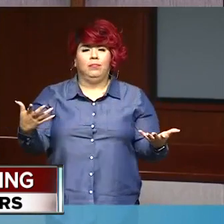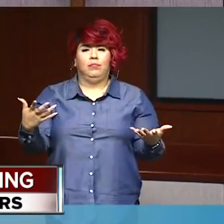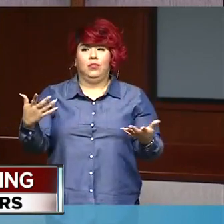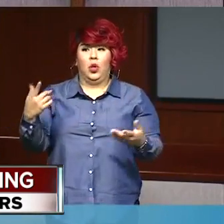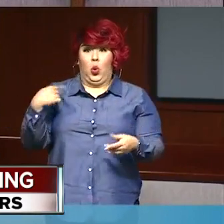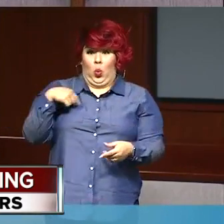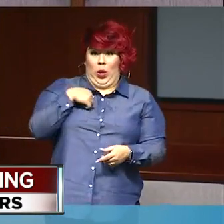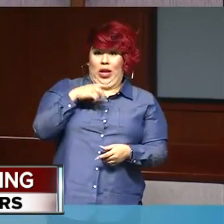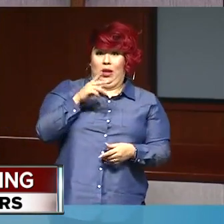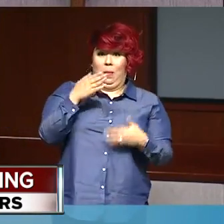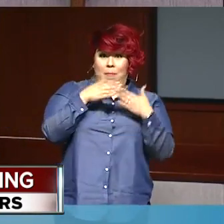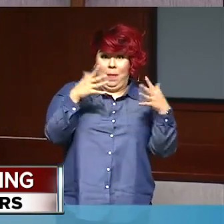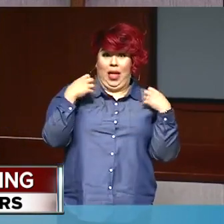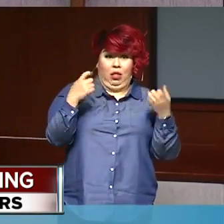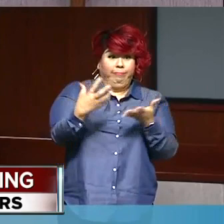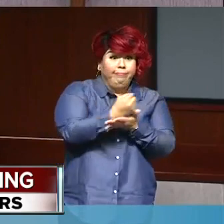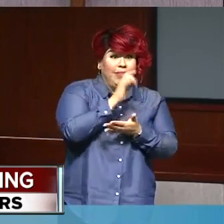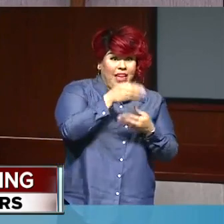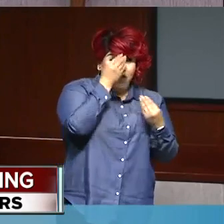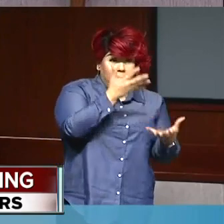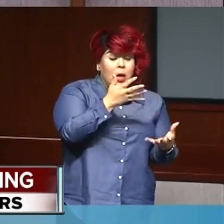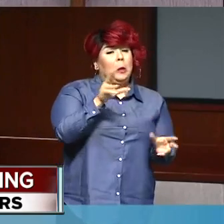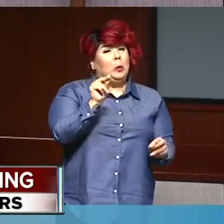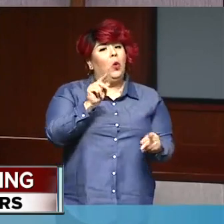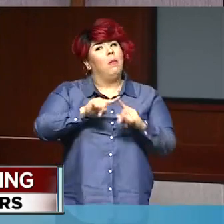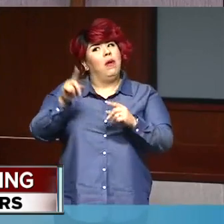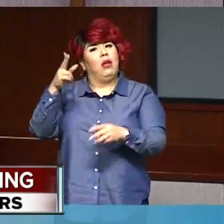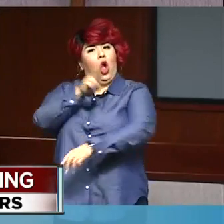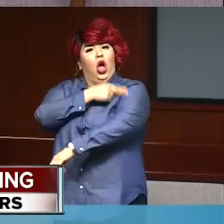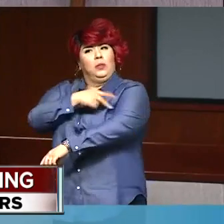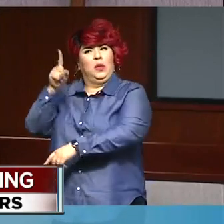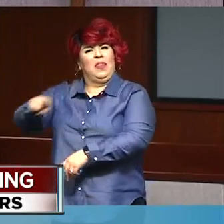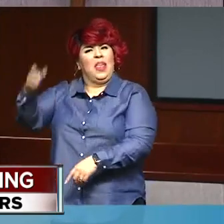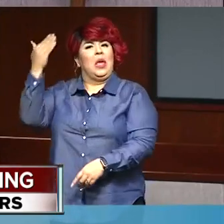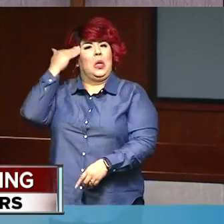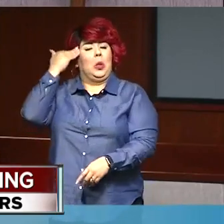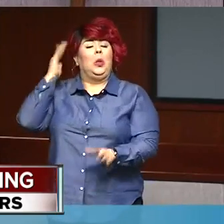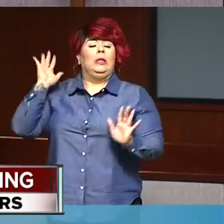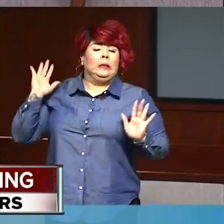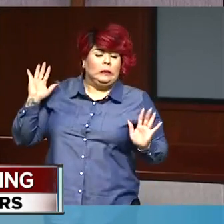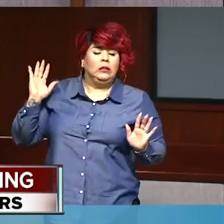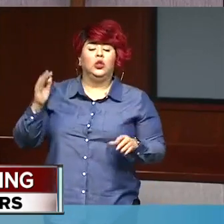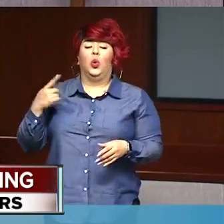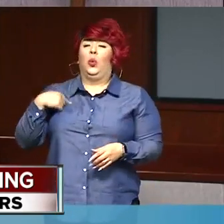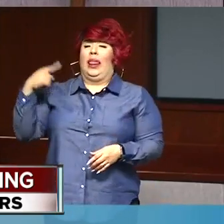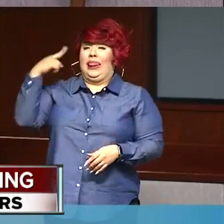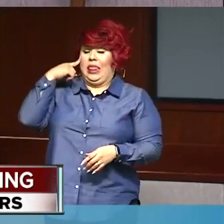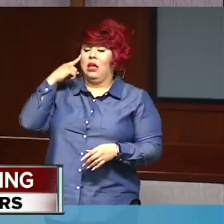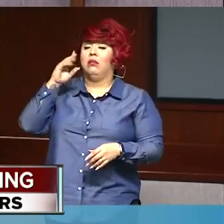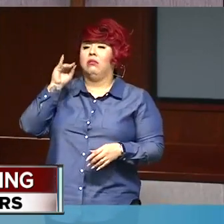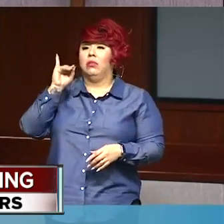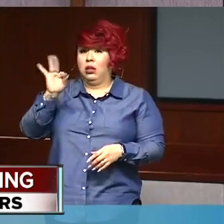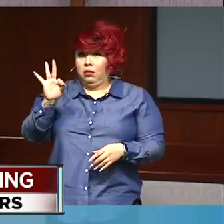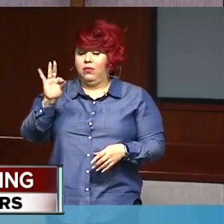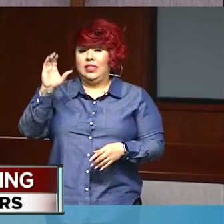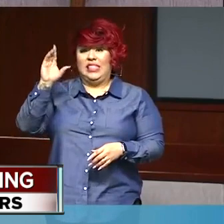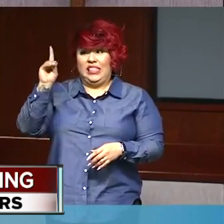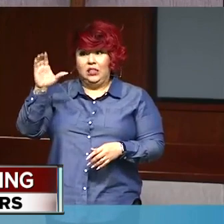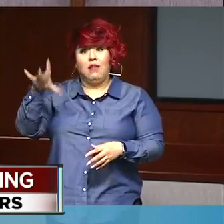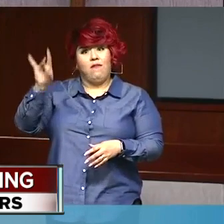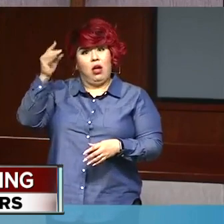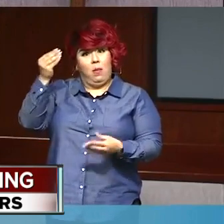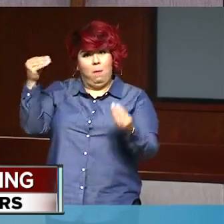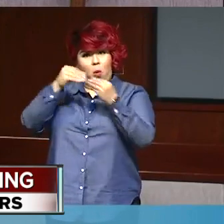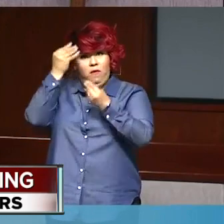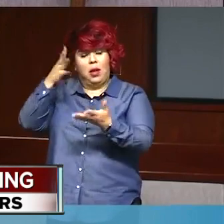health surveillance, but it is something that is known at the hospitals. So we anticipate that CDC, when necessary, will be reaching out to the